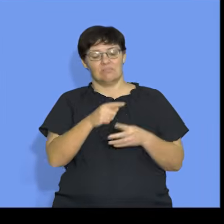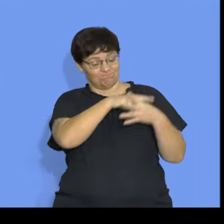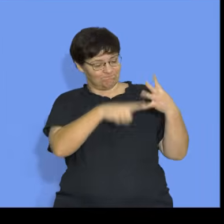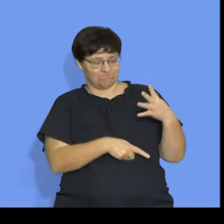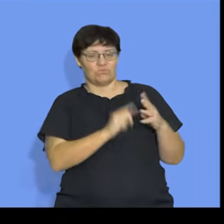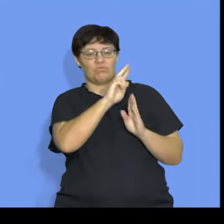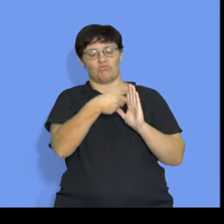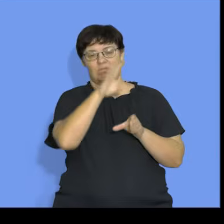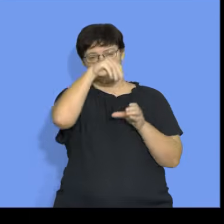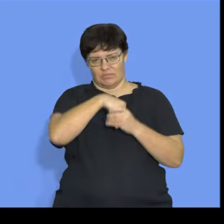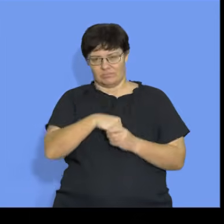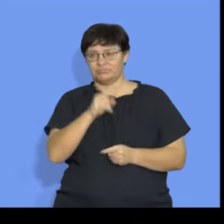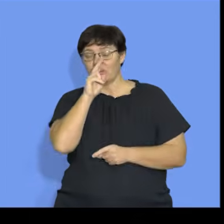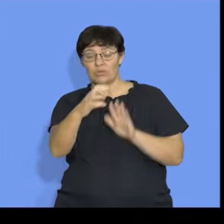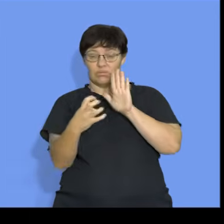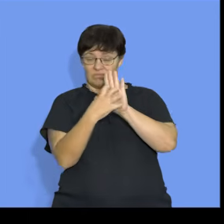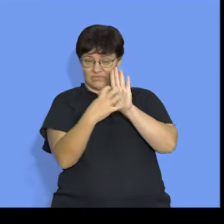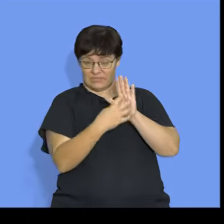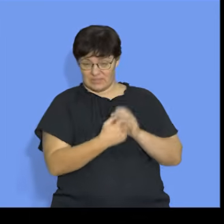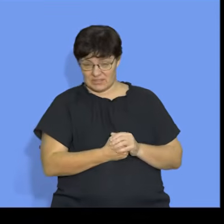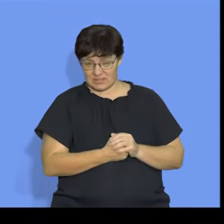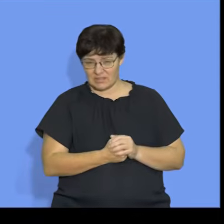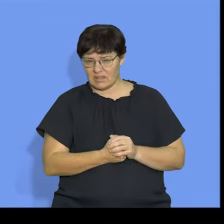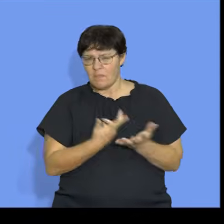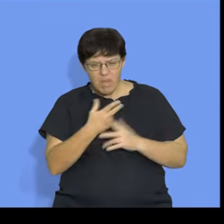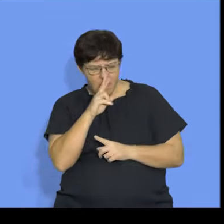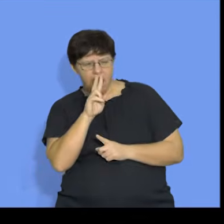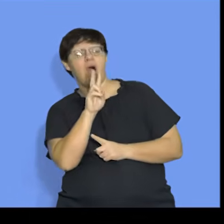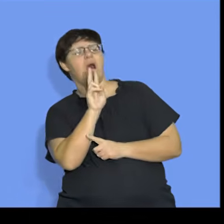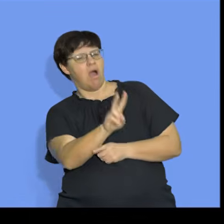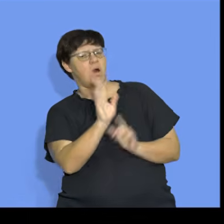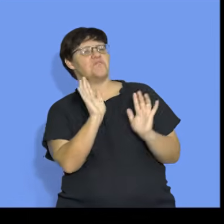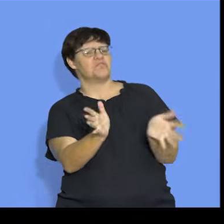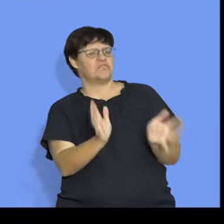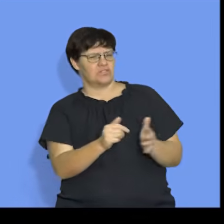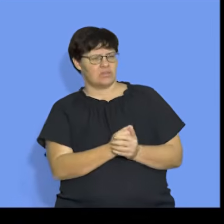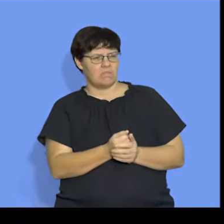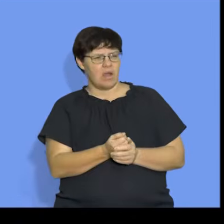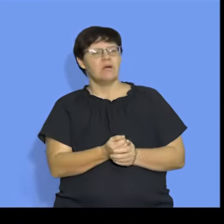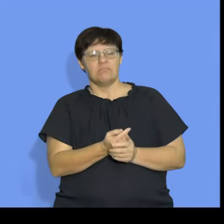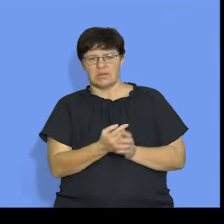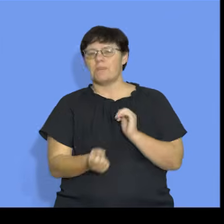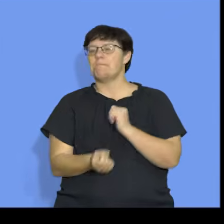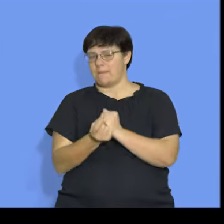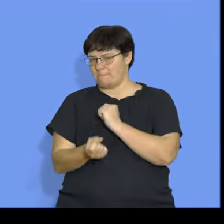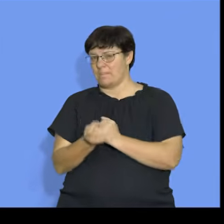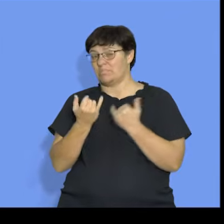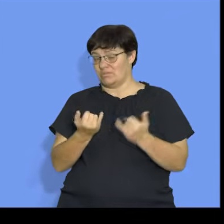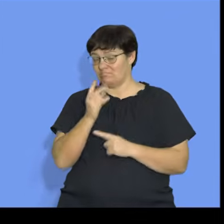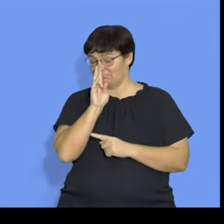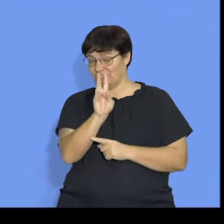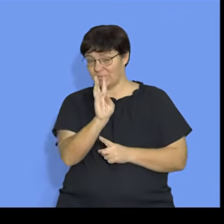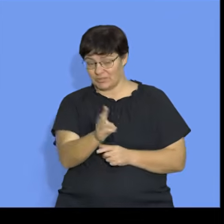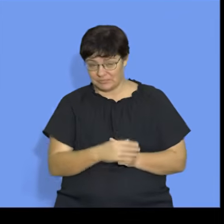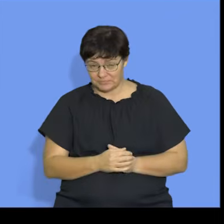have a look at this diagram. It might be familiar to you. This is going to pop up once or twice. What is really,